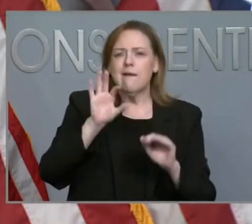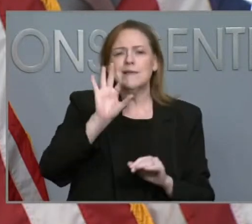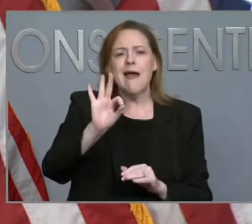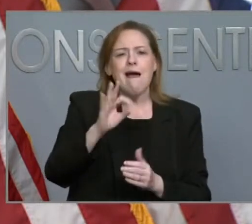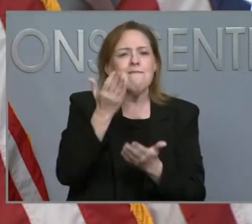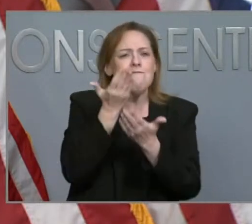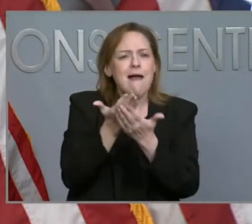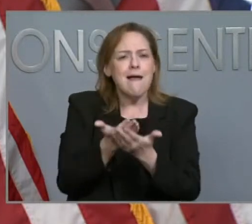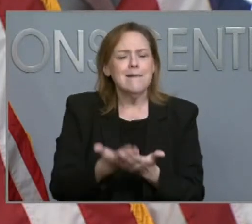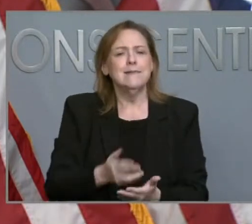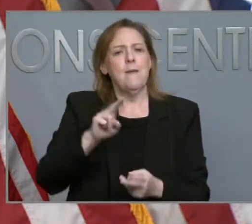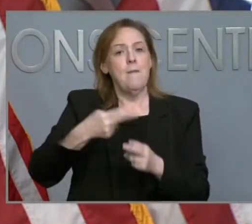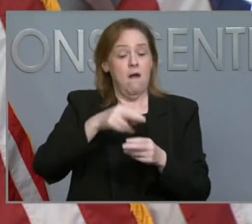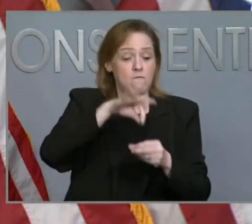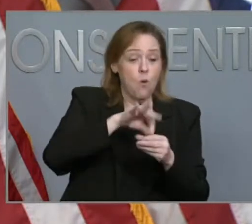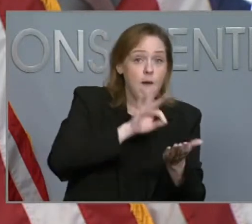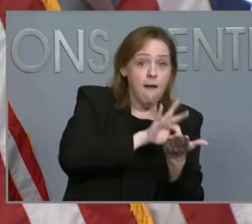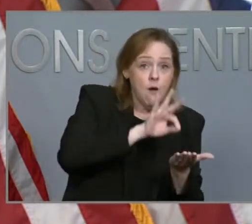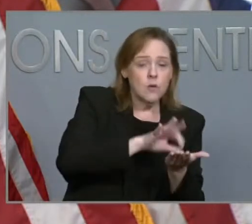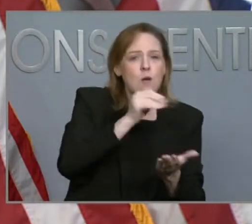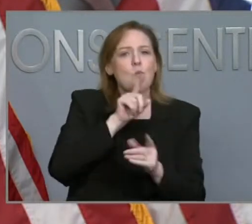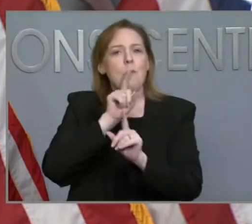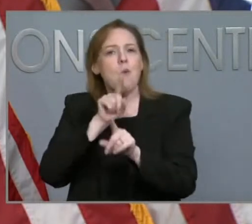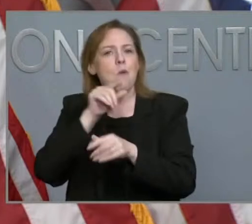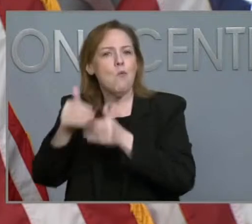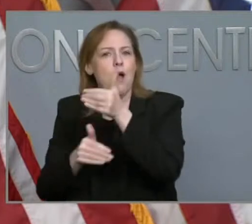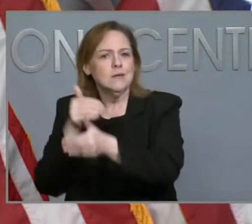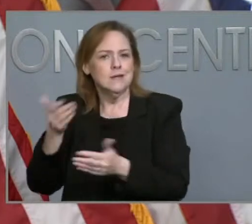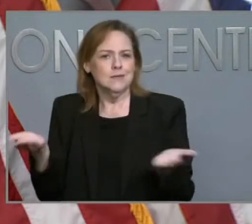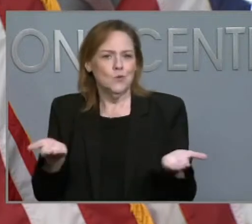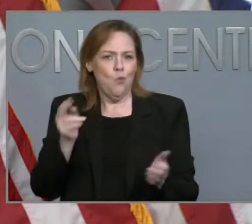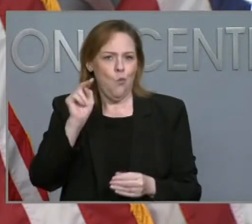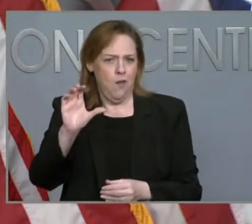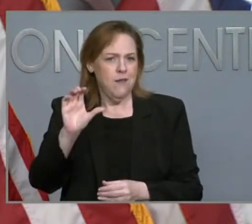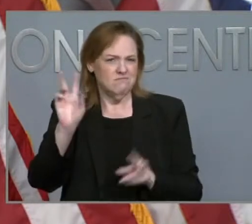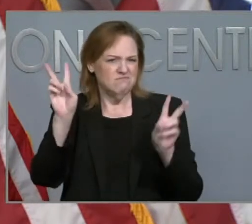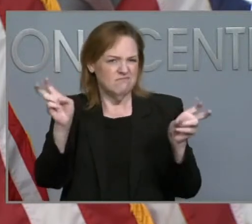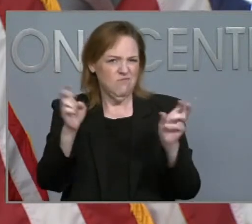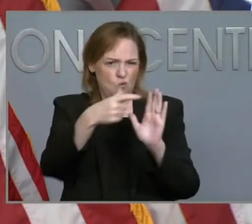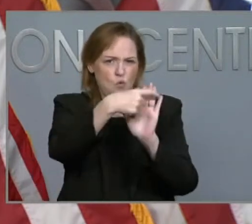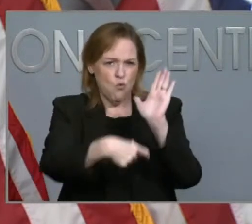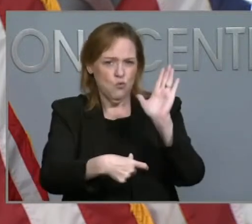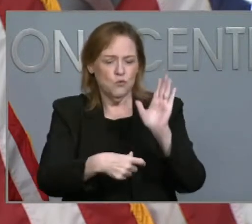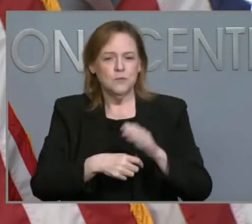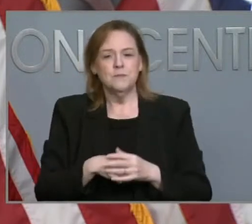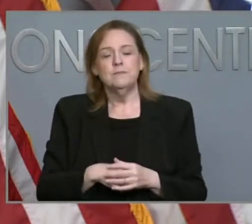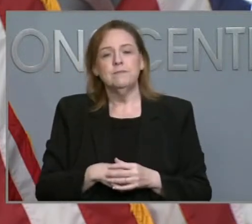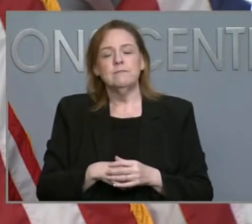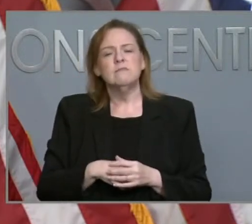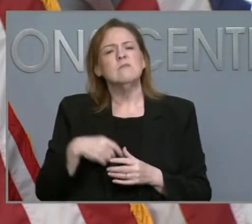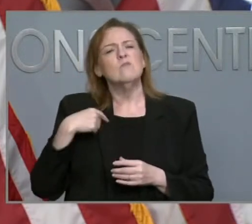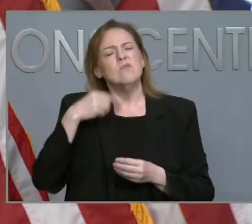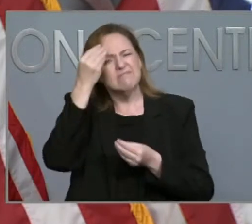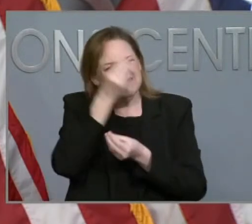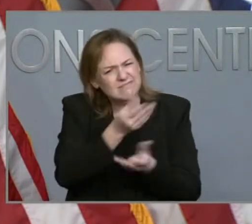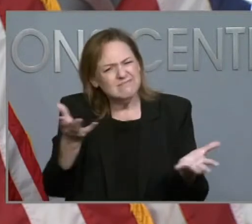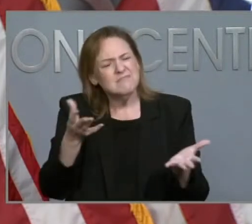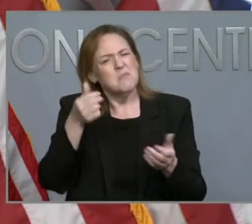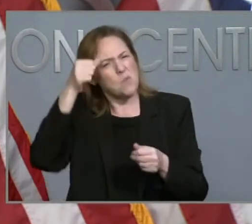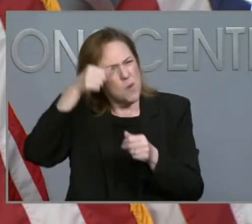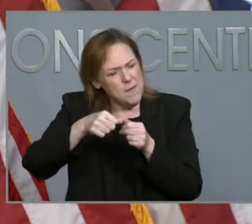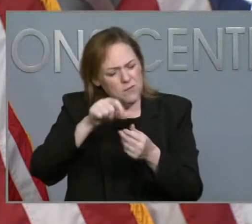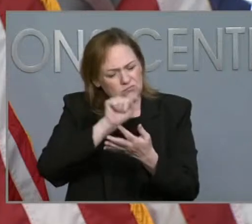Reporting Process in North Carolina. There are a few important things to remember about election night